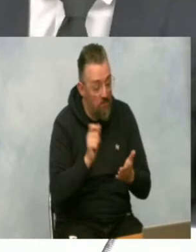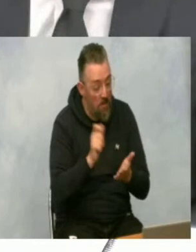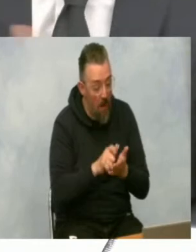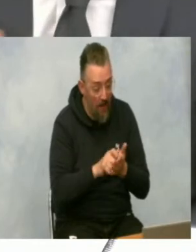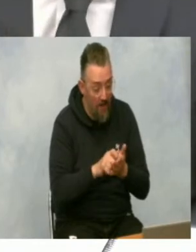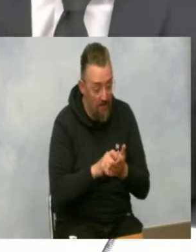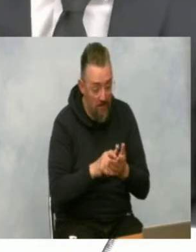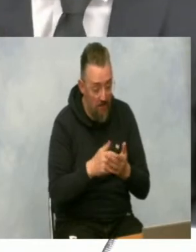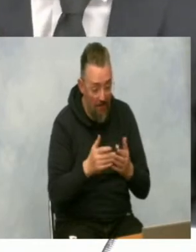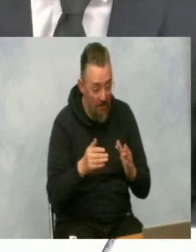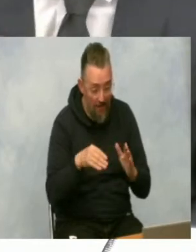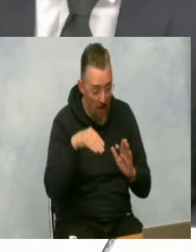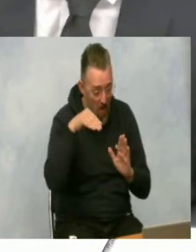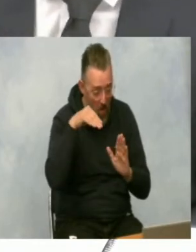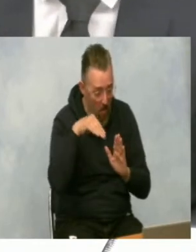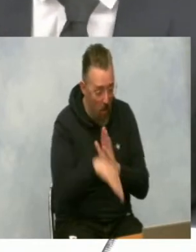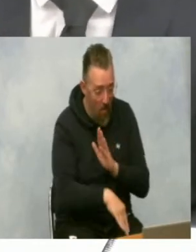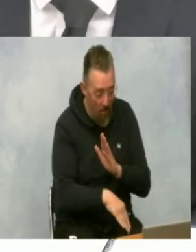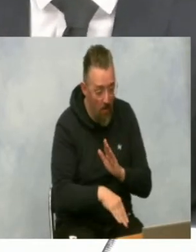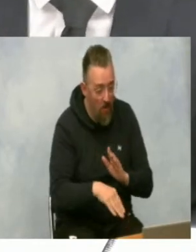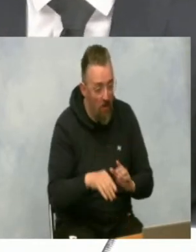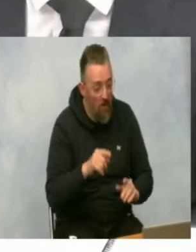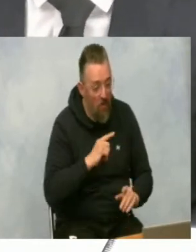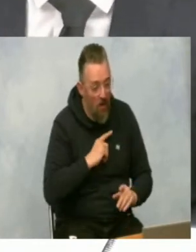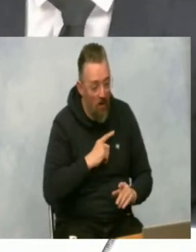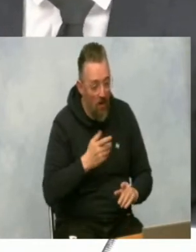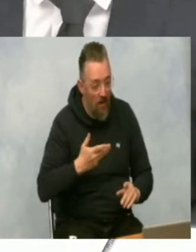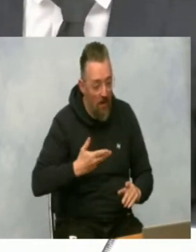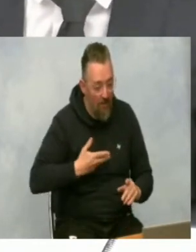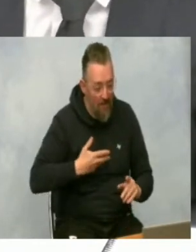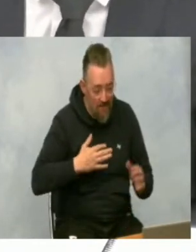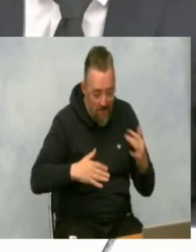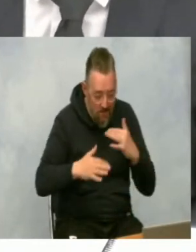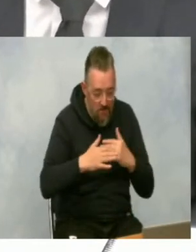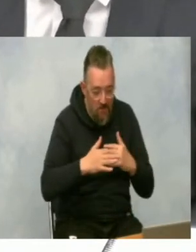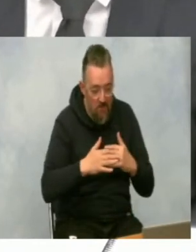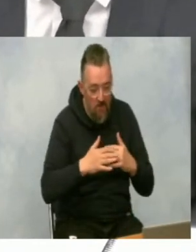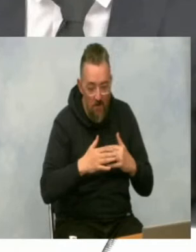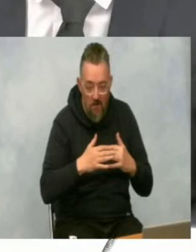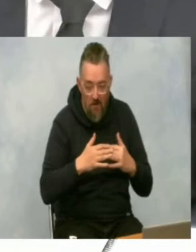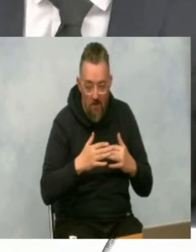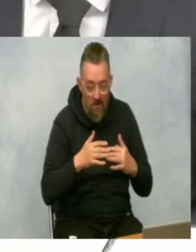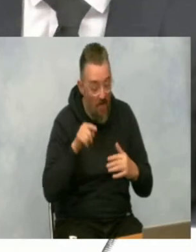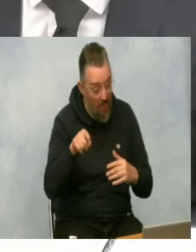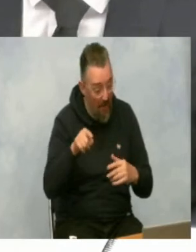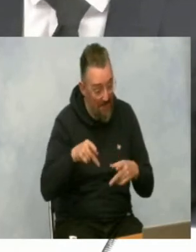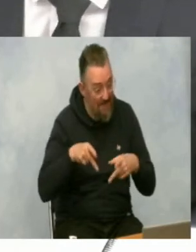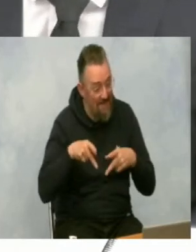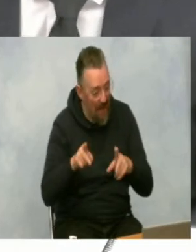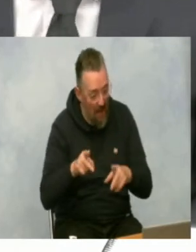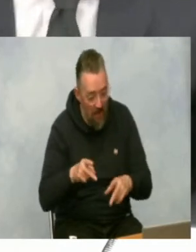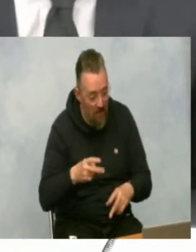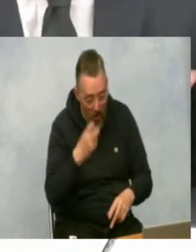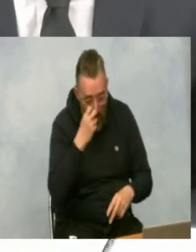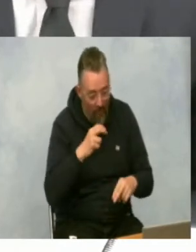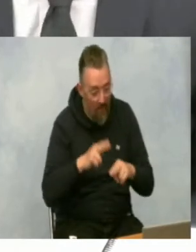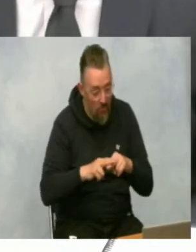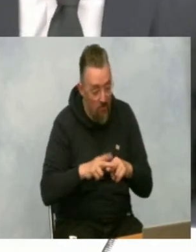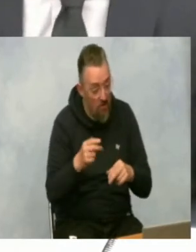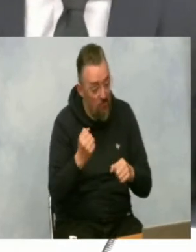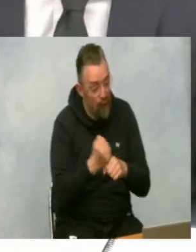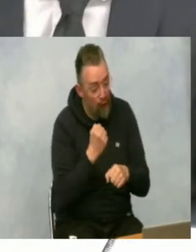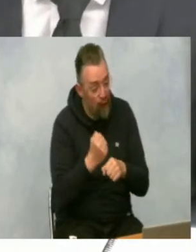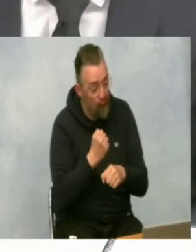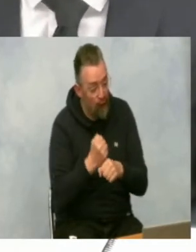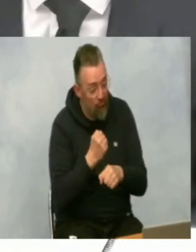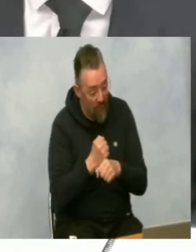is satisfied by business parks, etc., and that type of office is now outdated. In terms of redevelopment, as